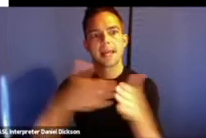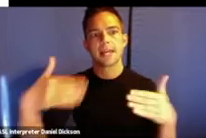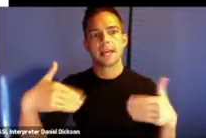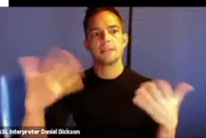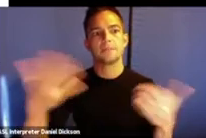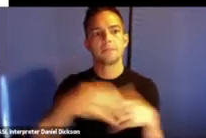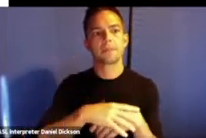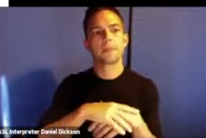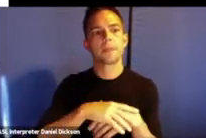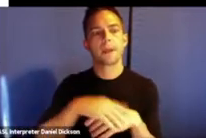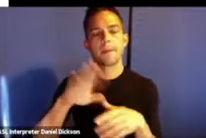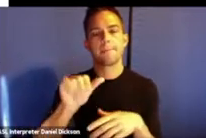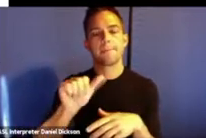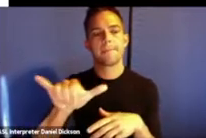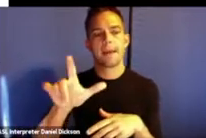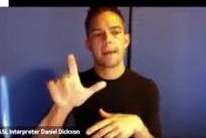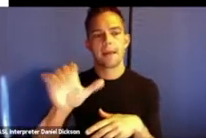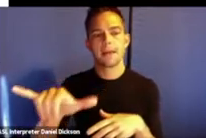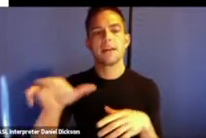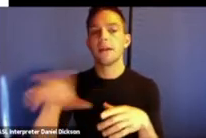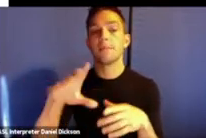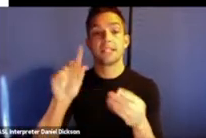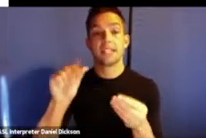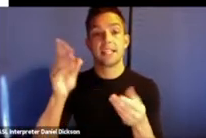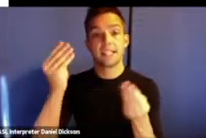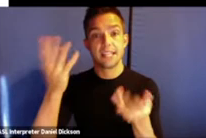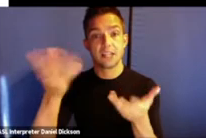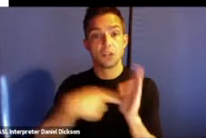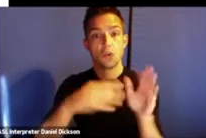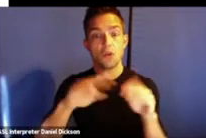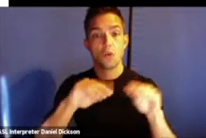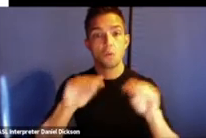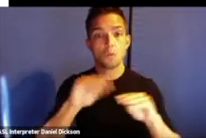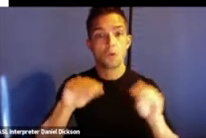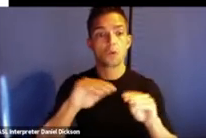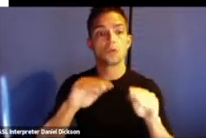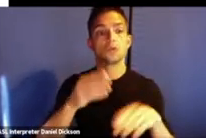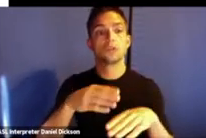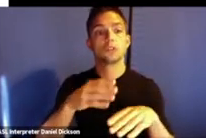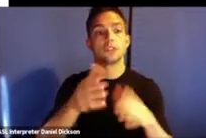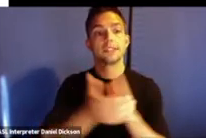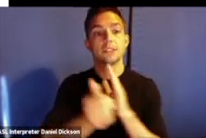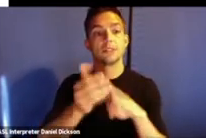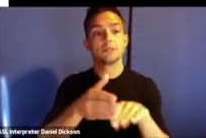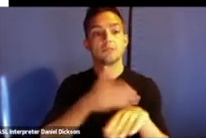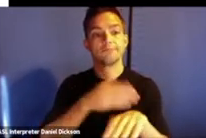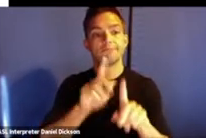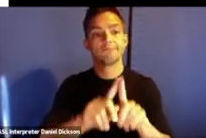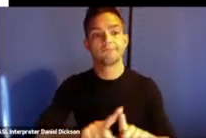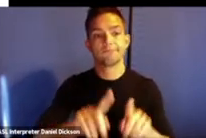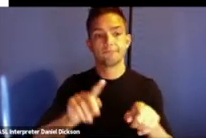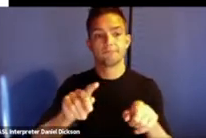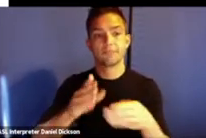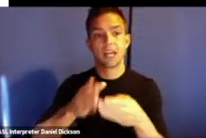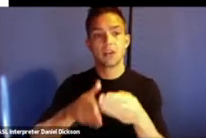some data showing that motor interventions improve cognitive outcomes. These are three that had moderate effect sizes that